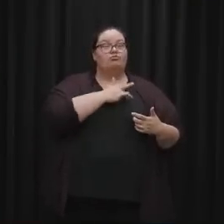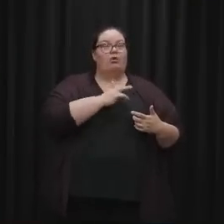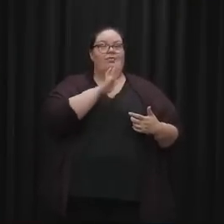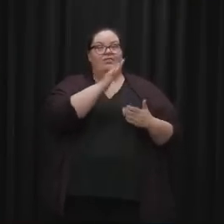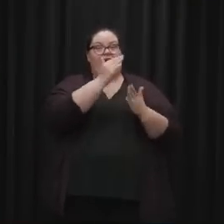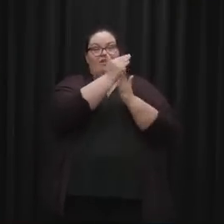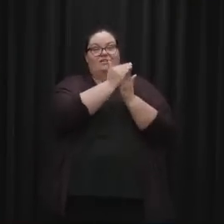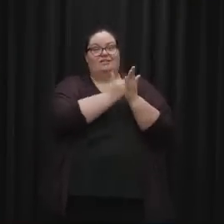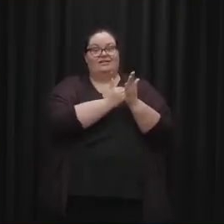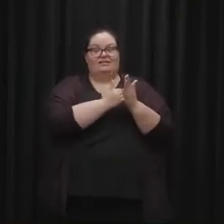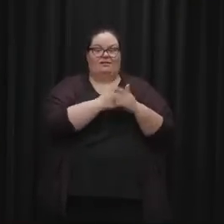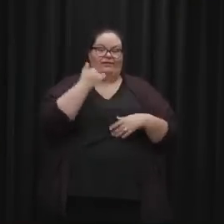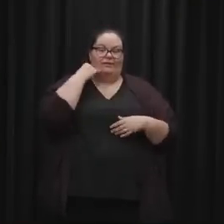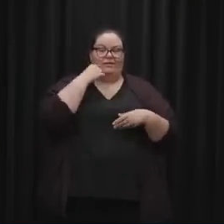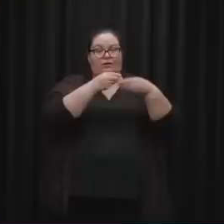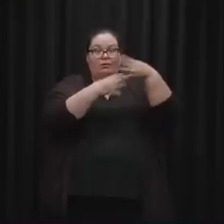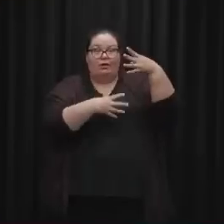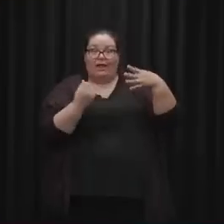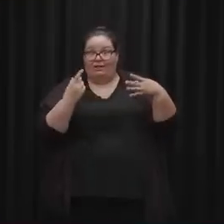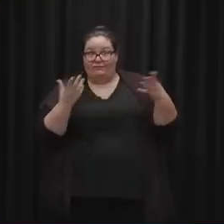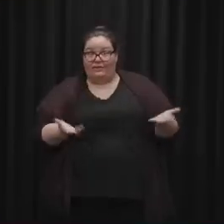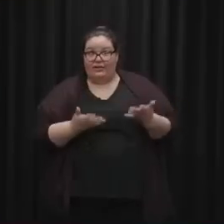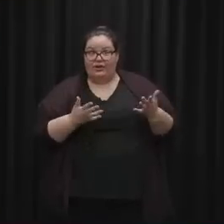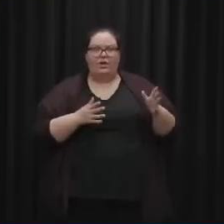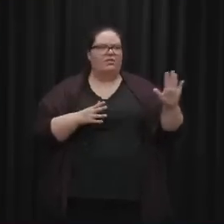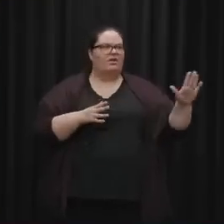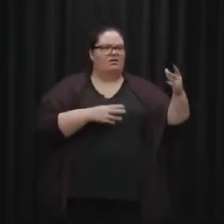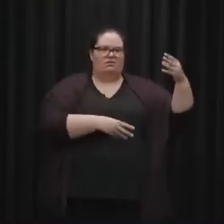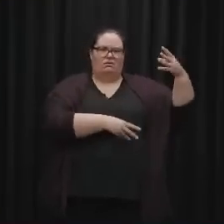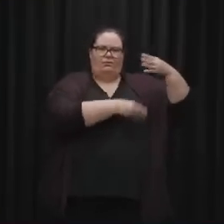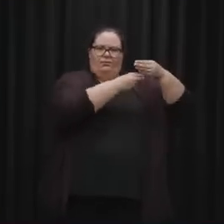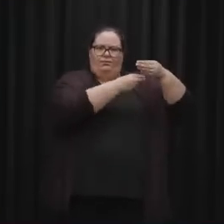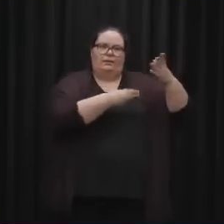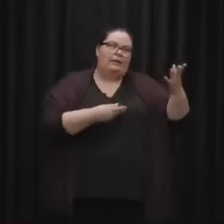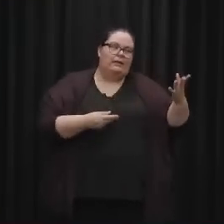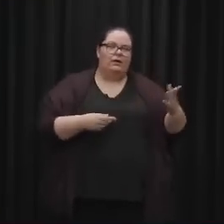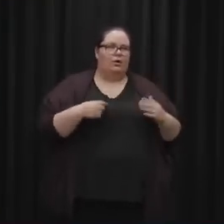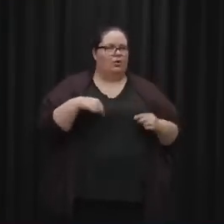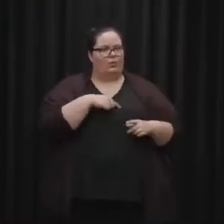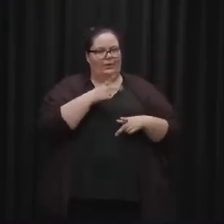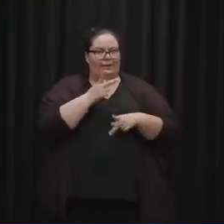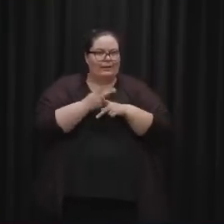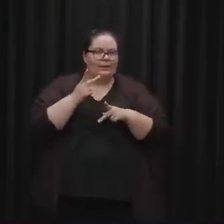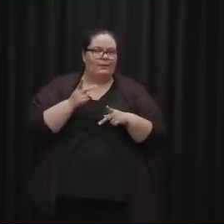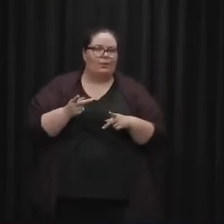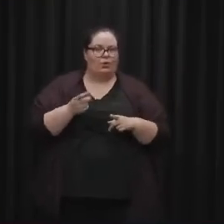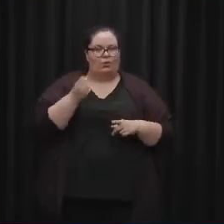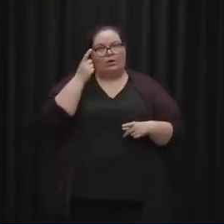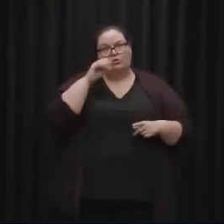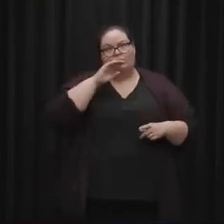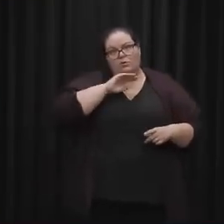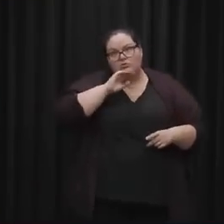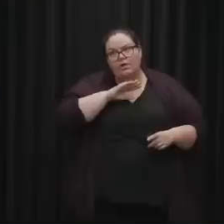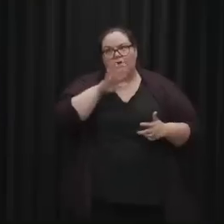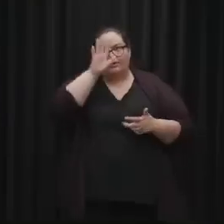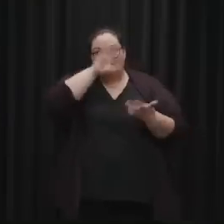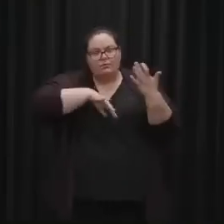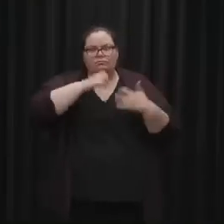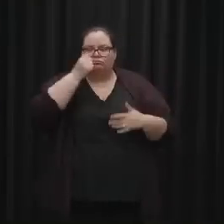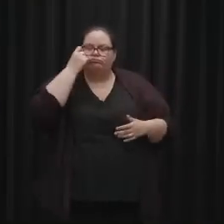their list of symptoms and testing criteria. So right now, again, we understand the frustration and the